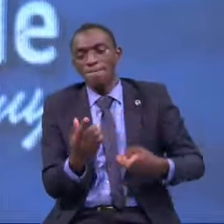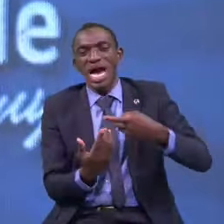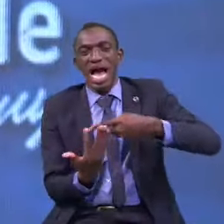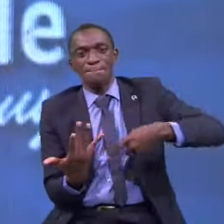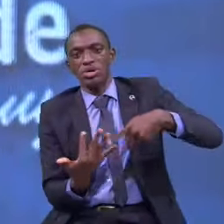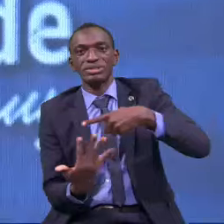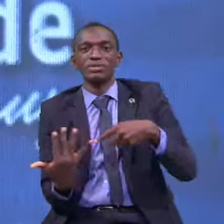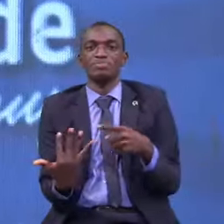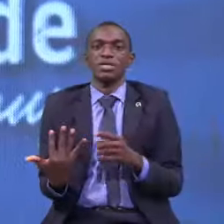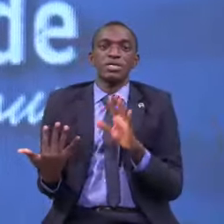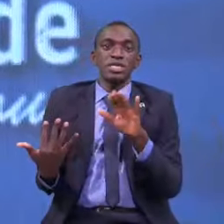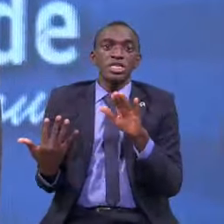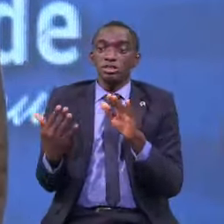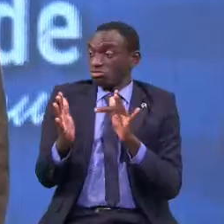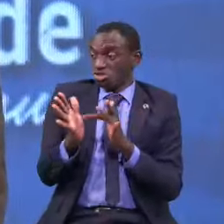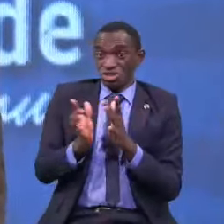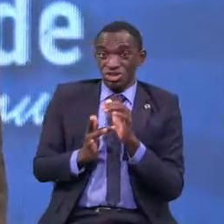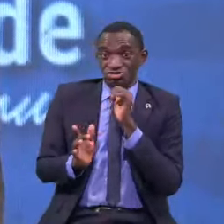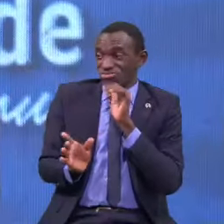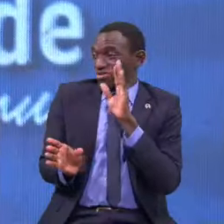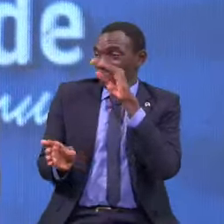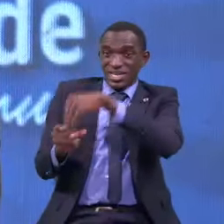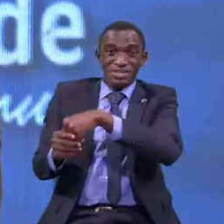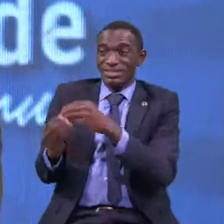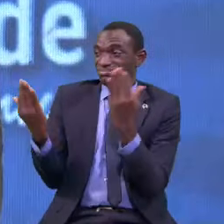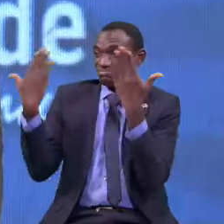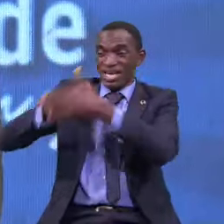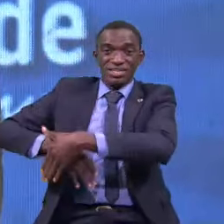Christ is not in darkness. Come out of darkness.